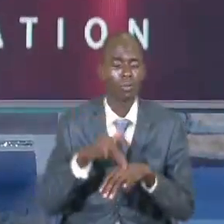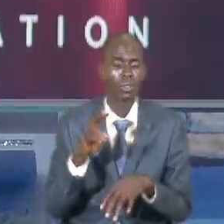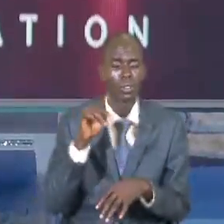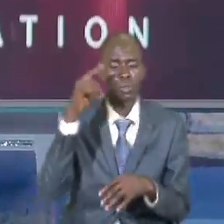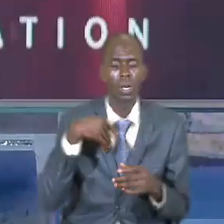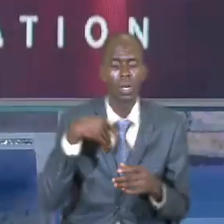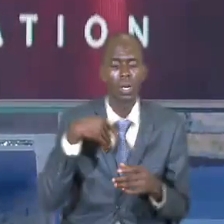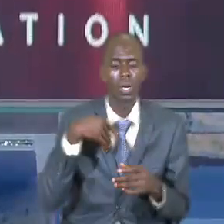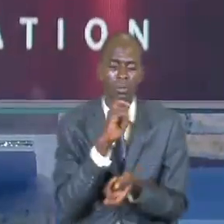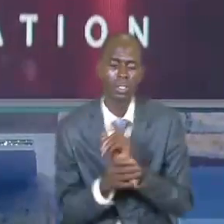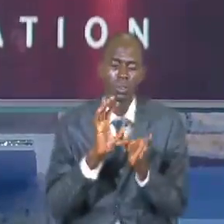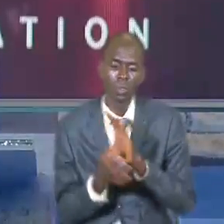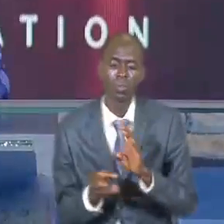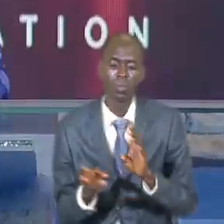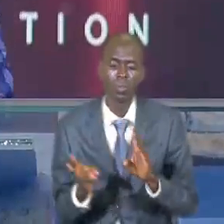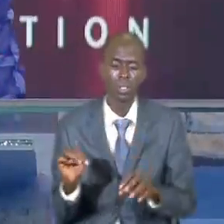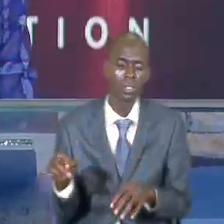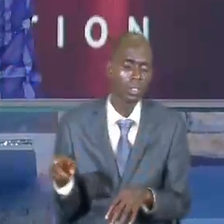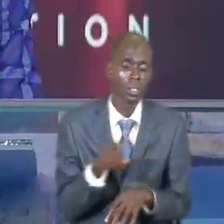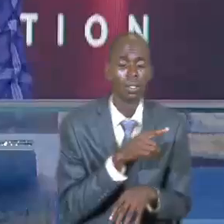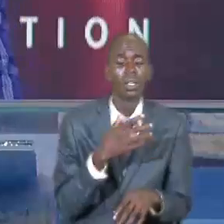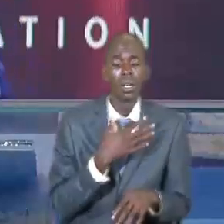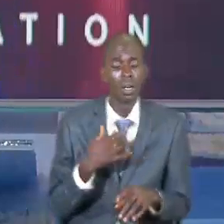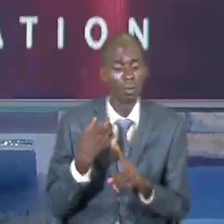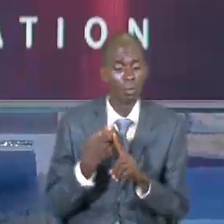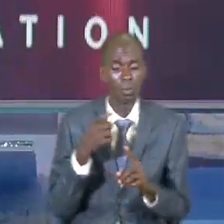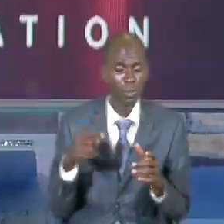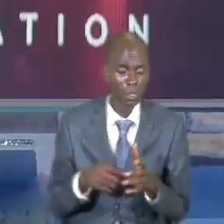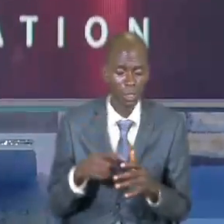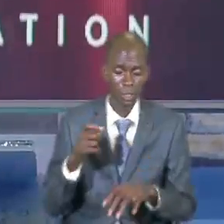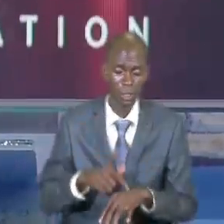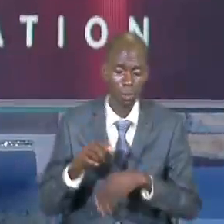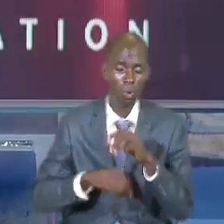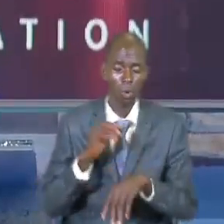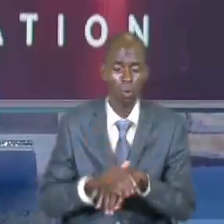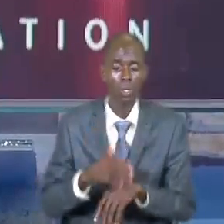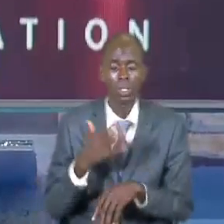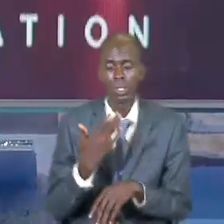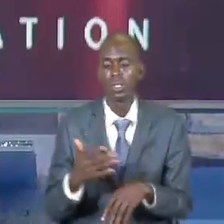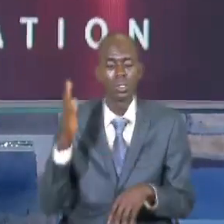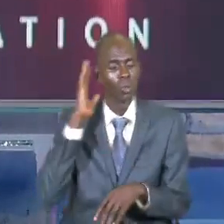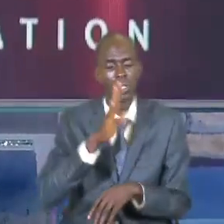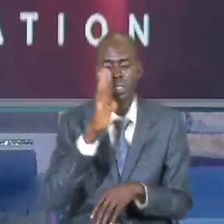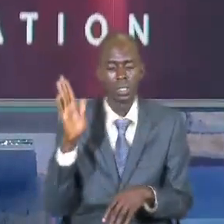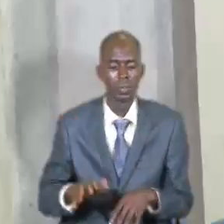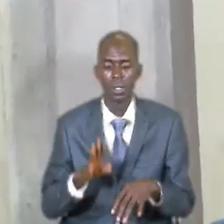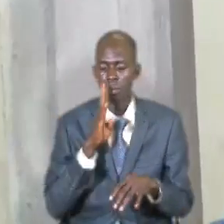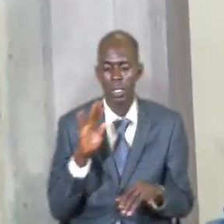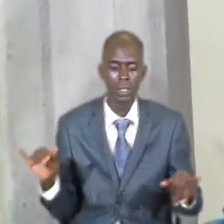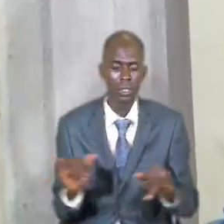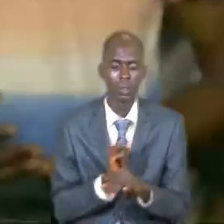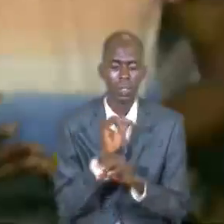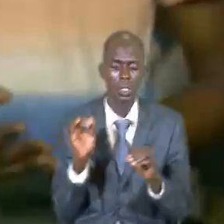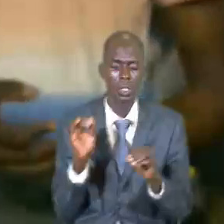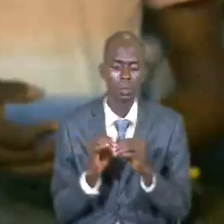from this moment, things will never remain the same anymore in their lives, in Jesus'